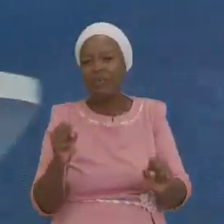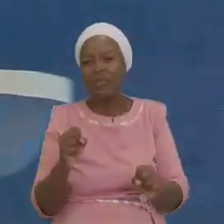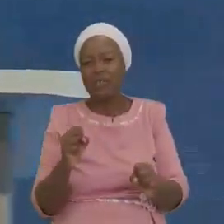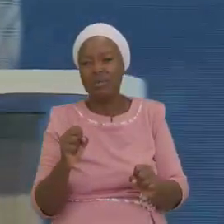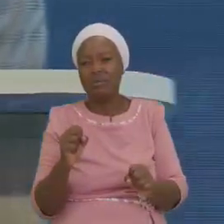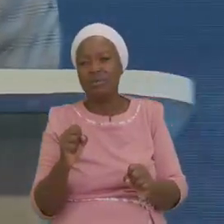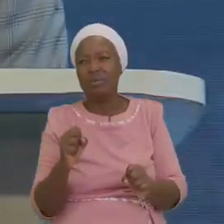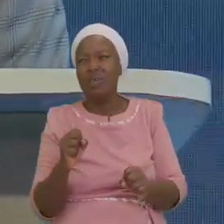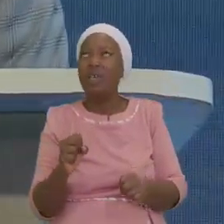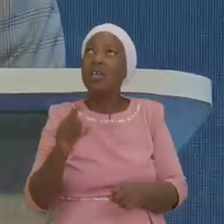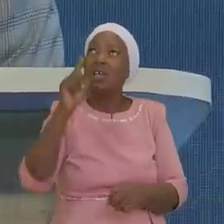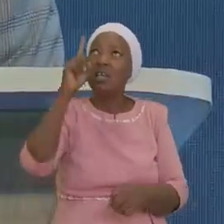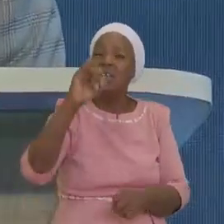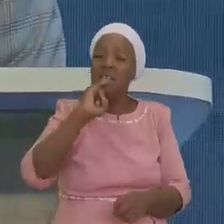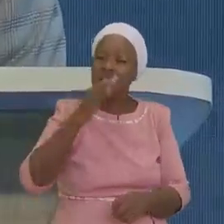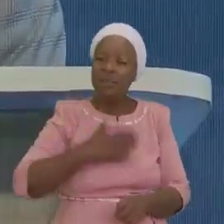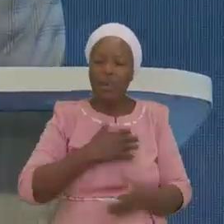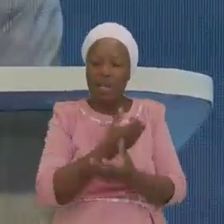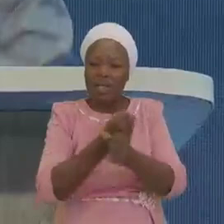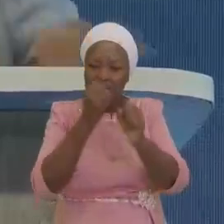He is my Savior.